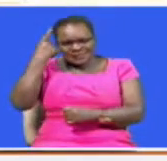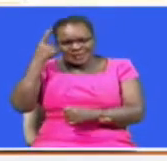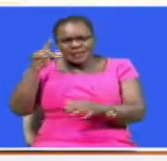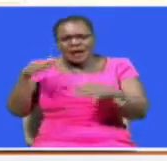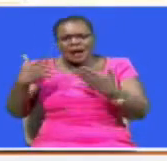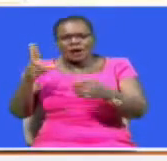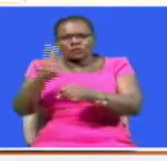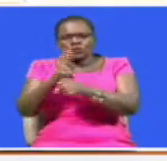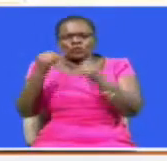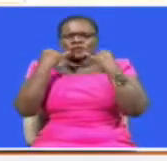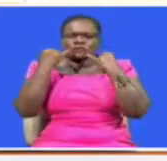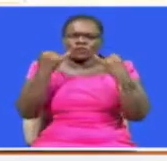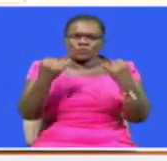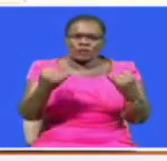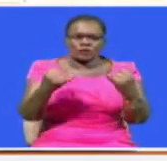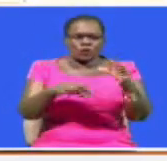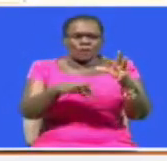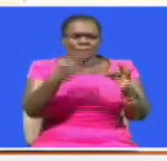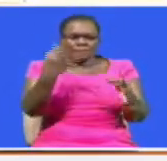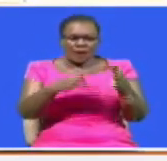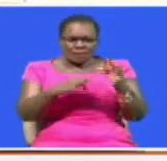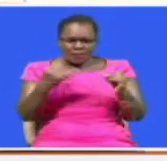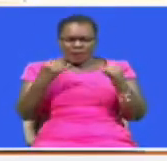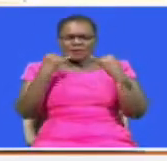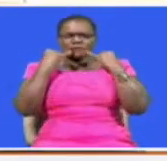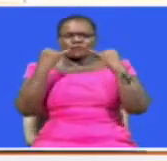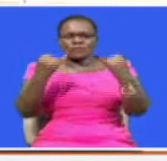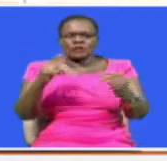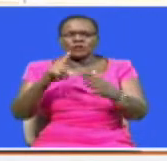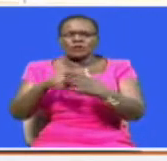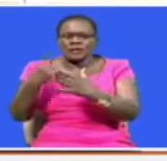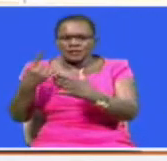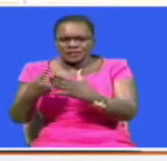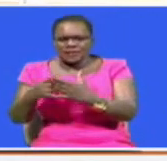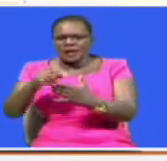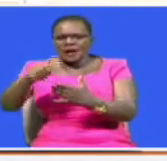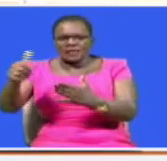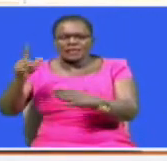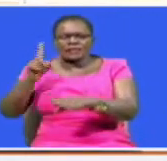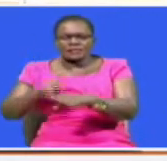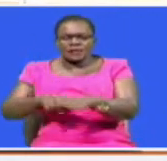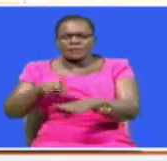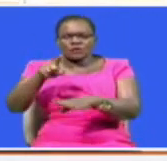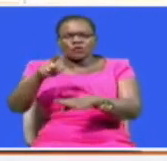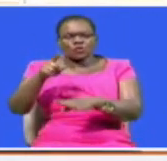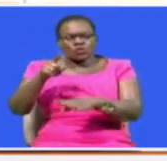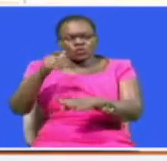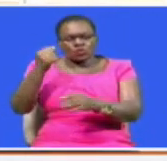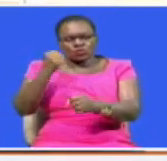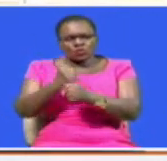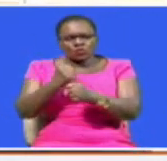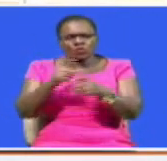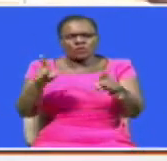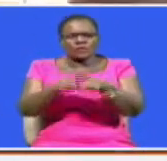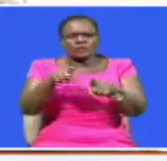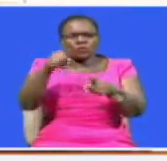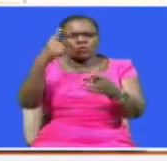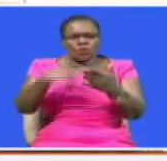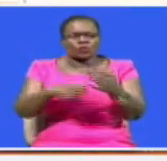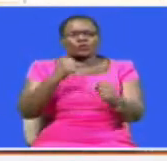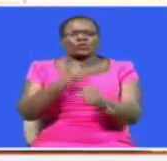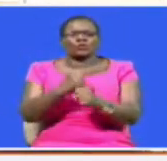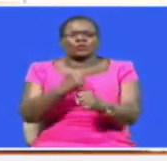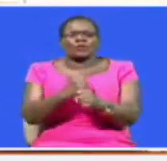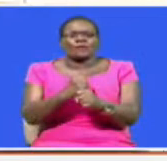how to use this data and the analysis of this data, then every other time you'll be getting to know exactly what you're supposed to be